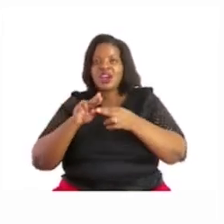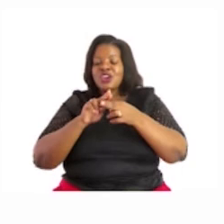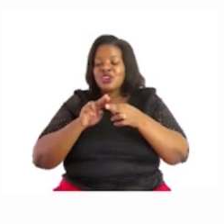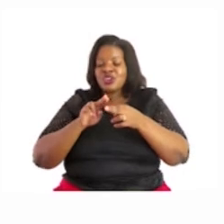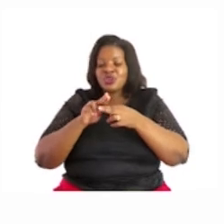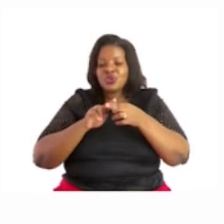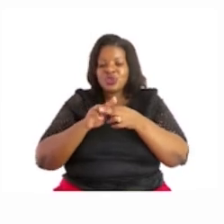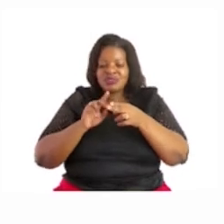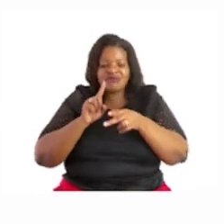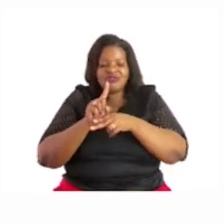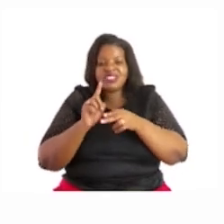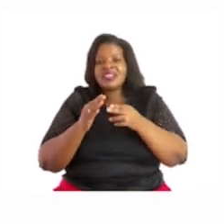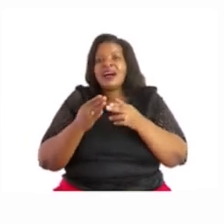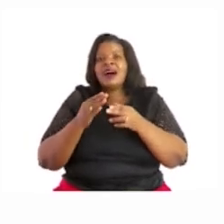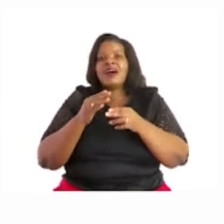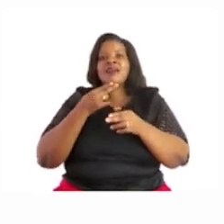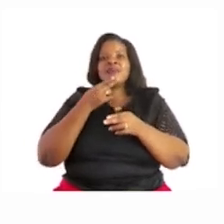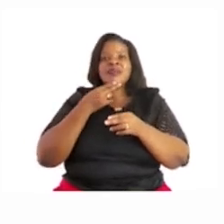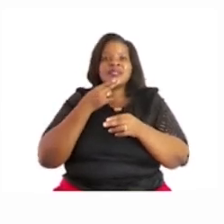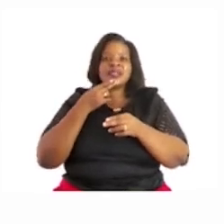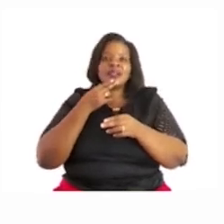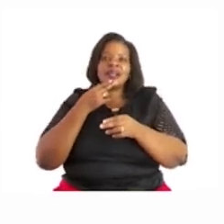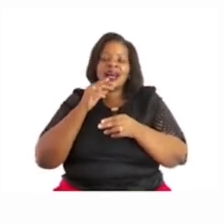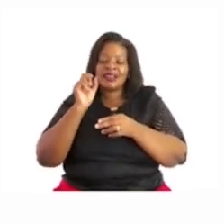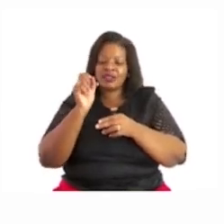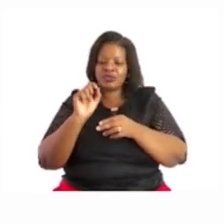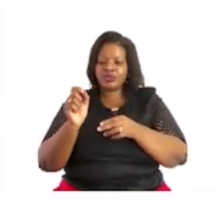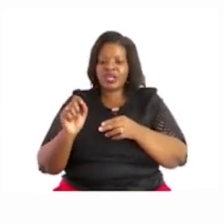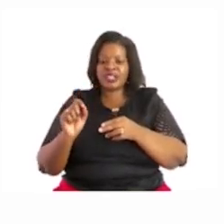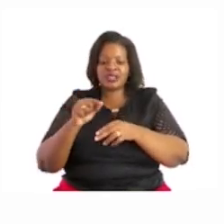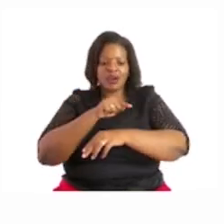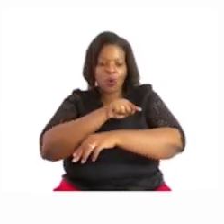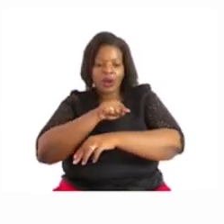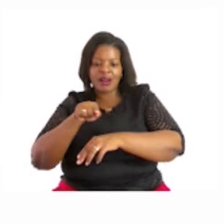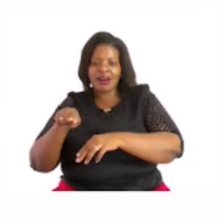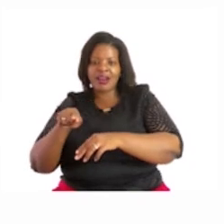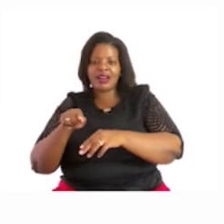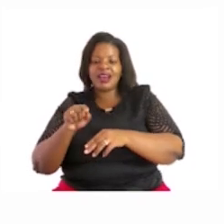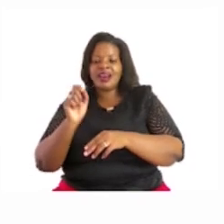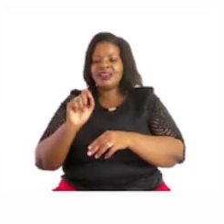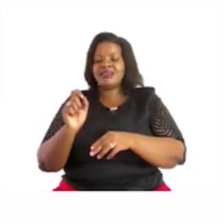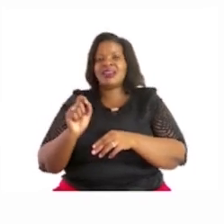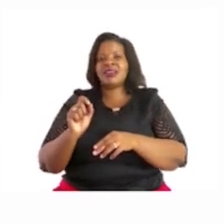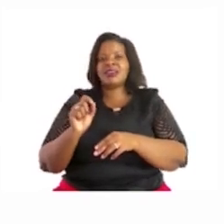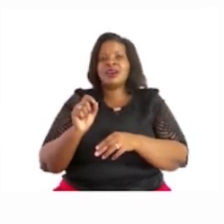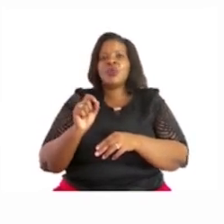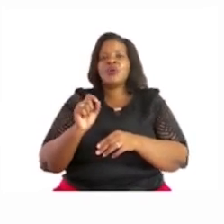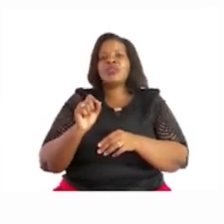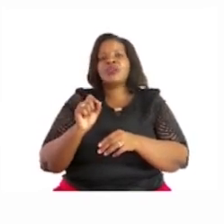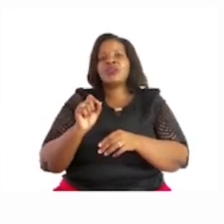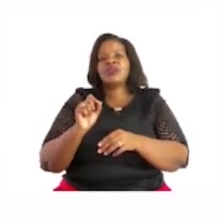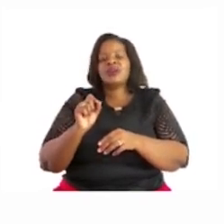first and then write them on the line nicely with a pen. You have to look